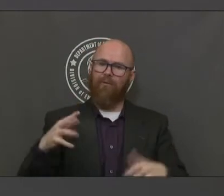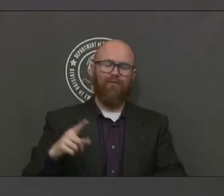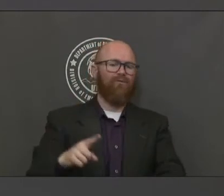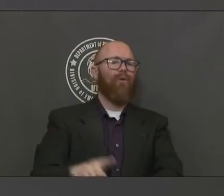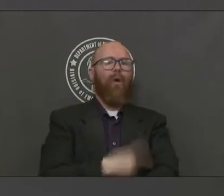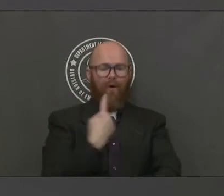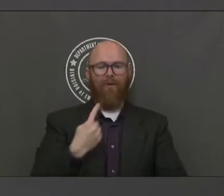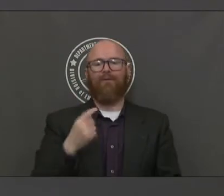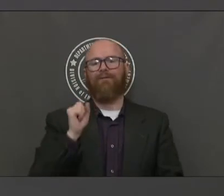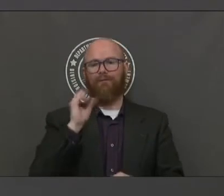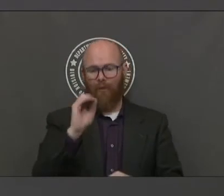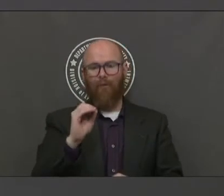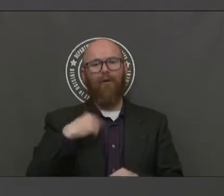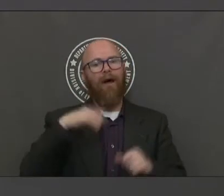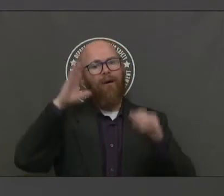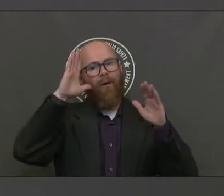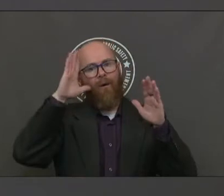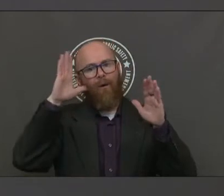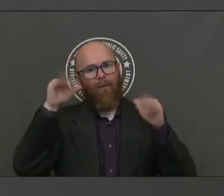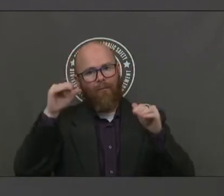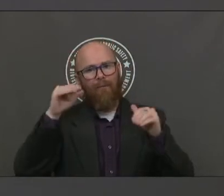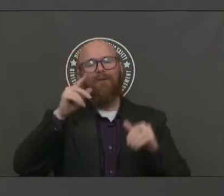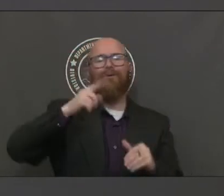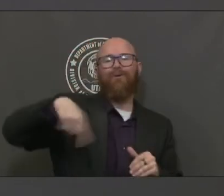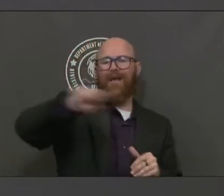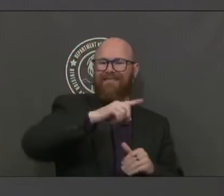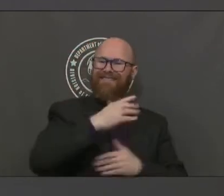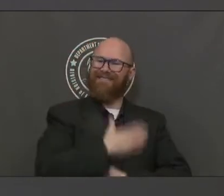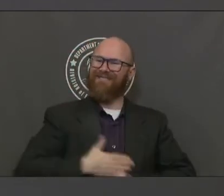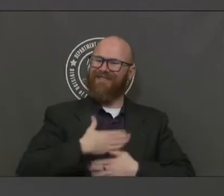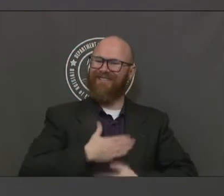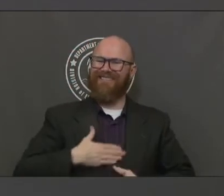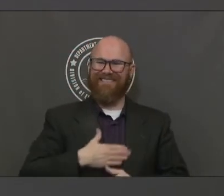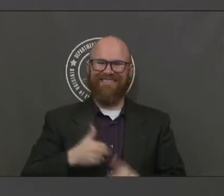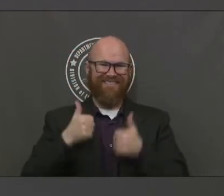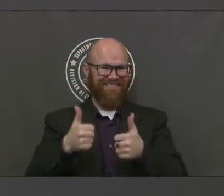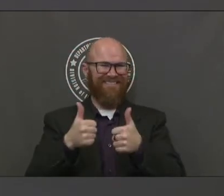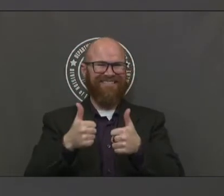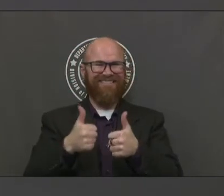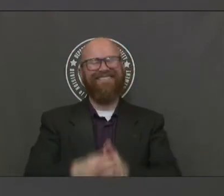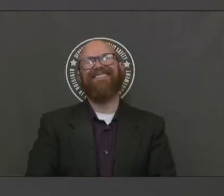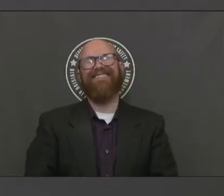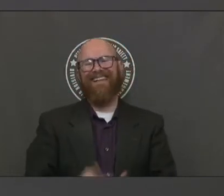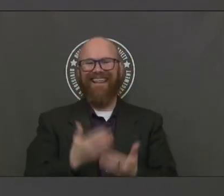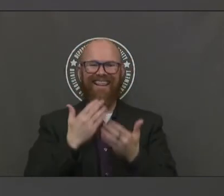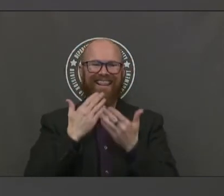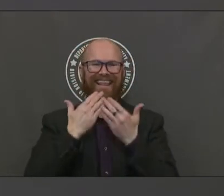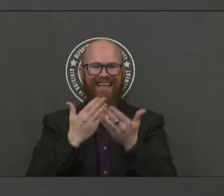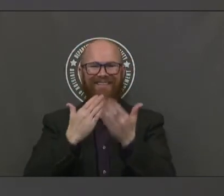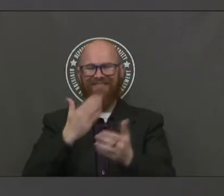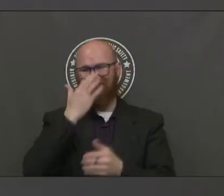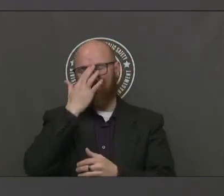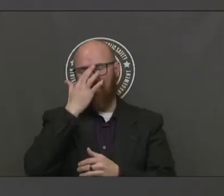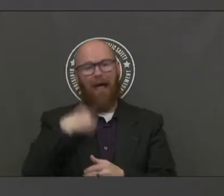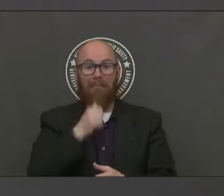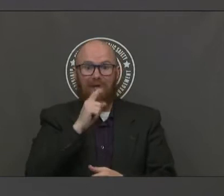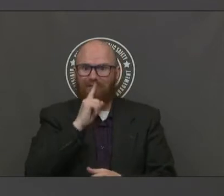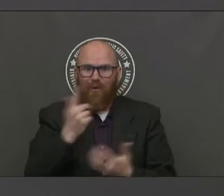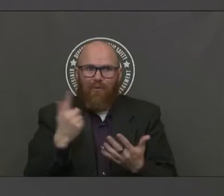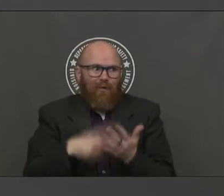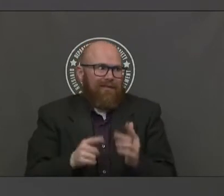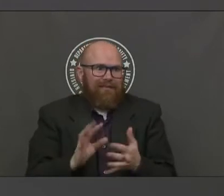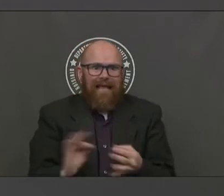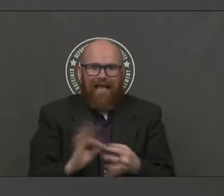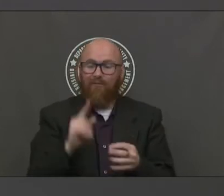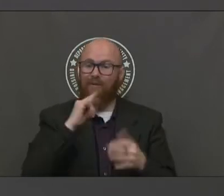and I hope you enjoyed it. So thank you. I don't know what to say. It's been